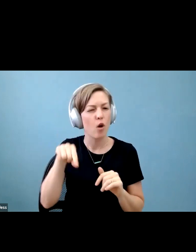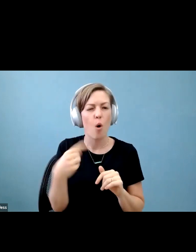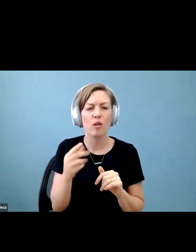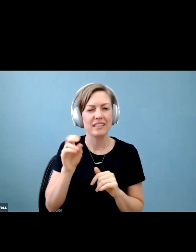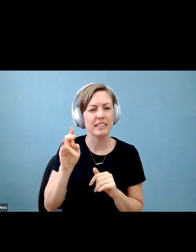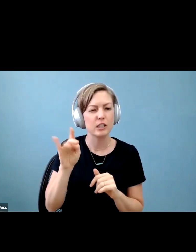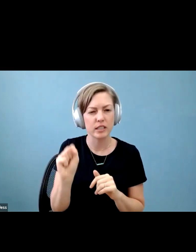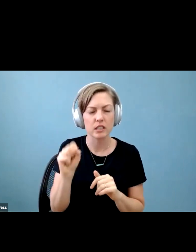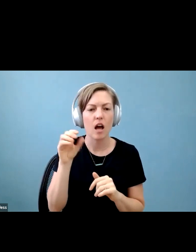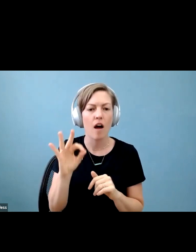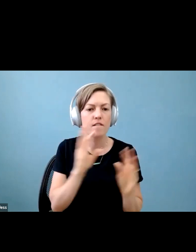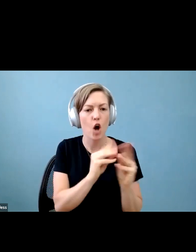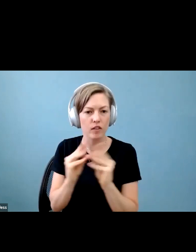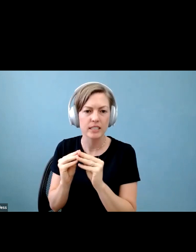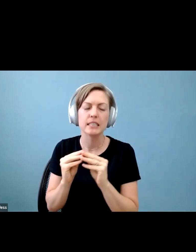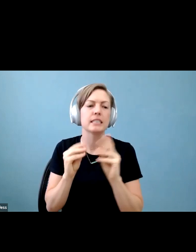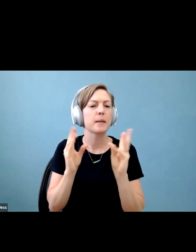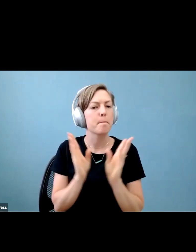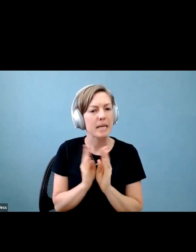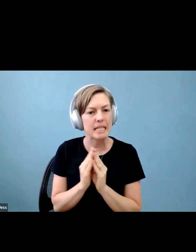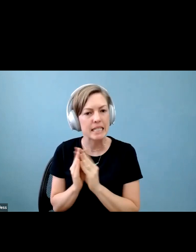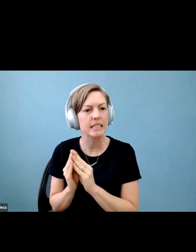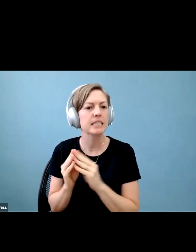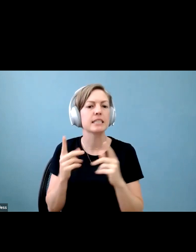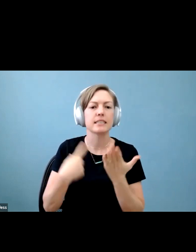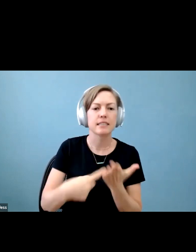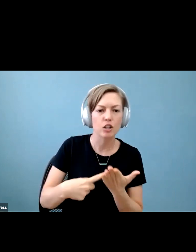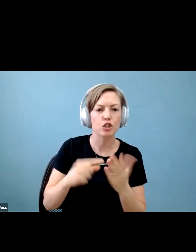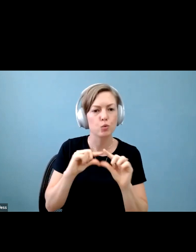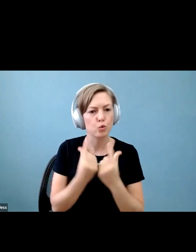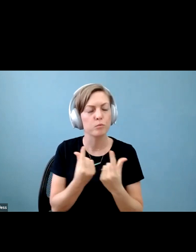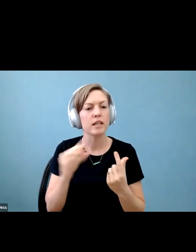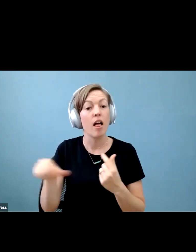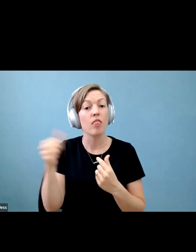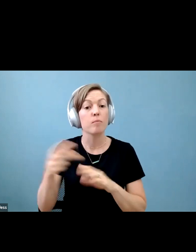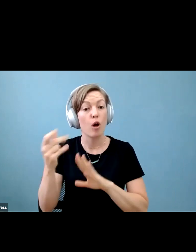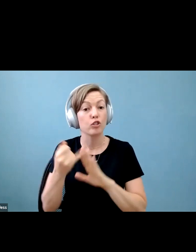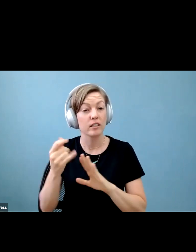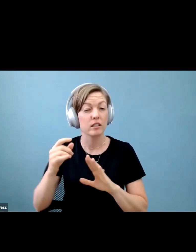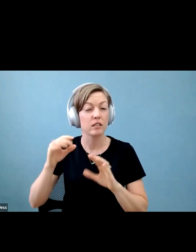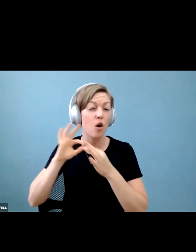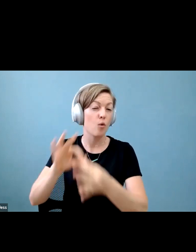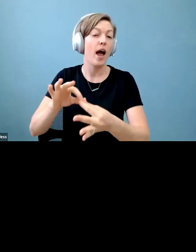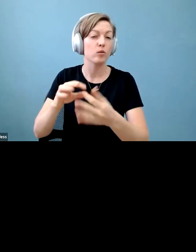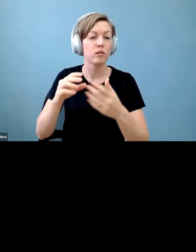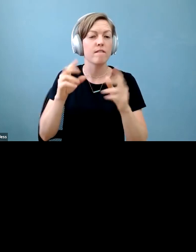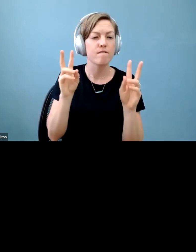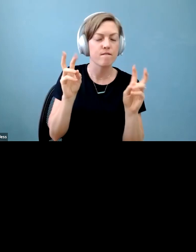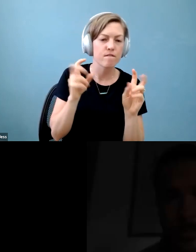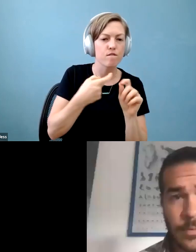series of conferences, meetings, discussion groups, and other projects around the From Small